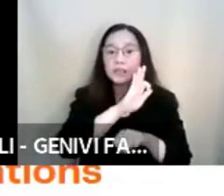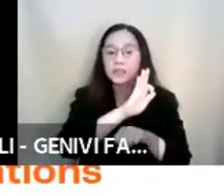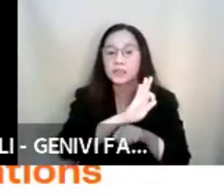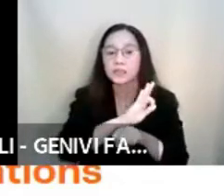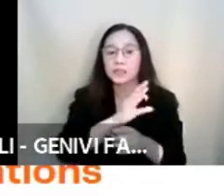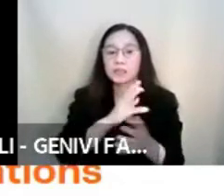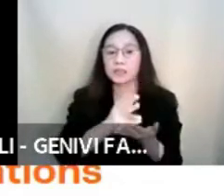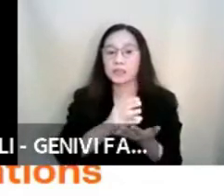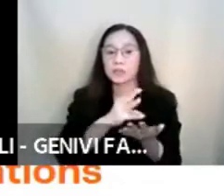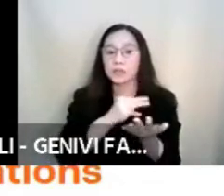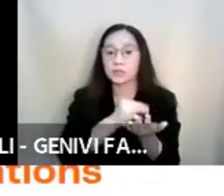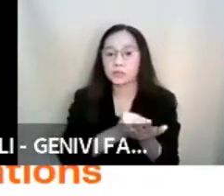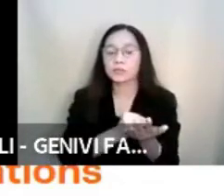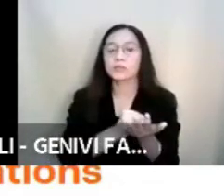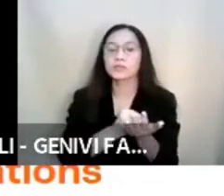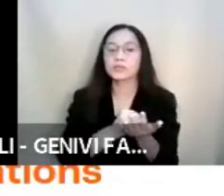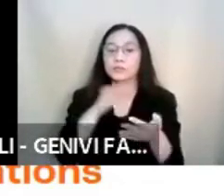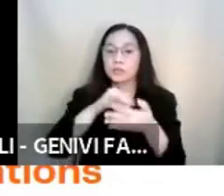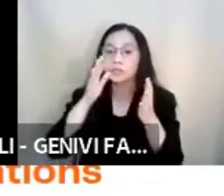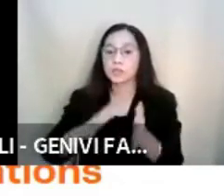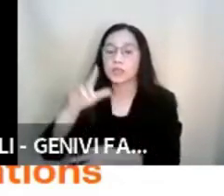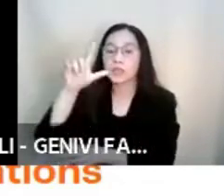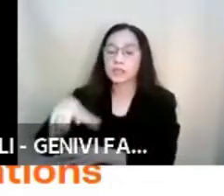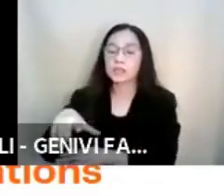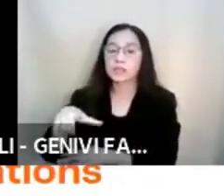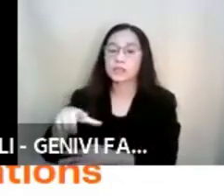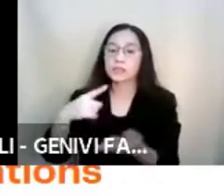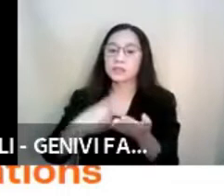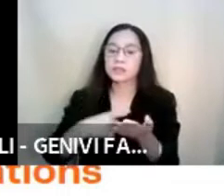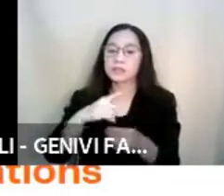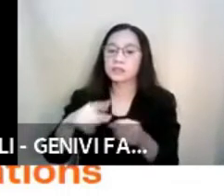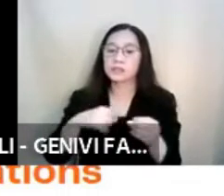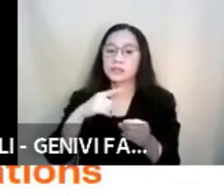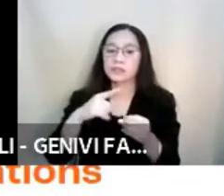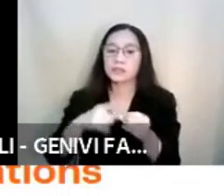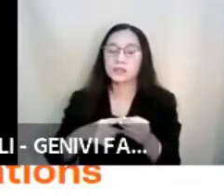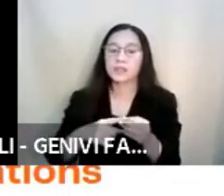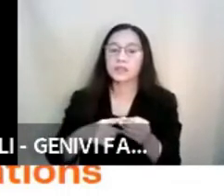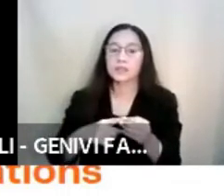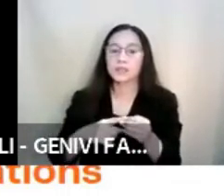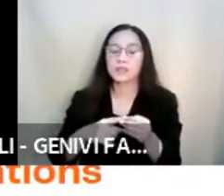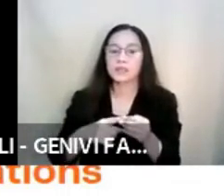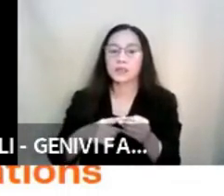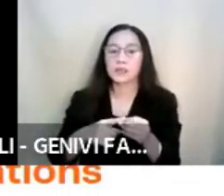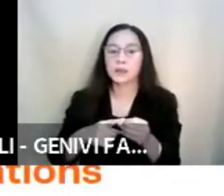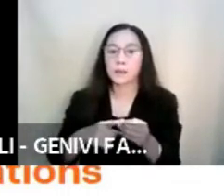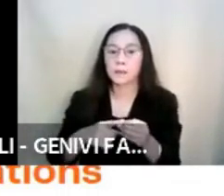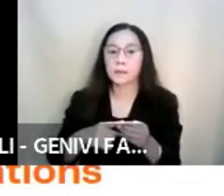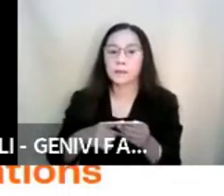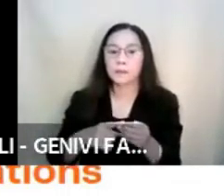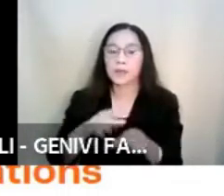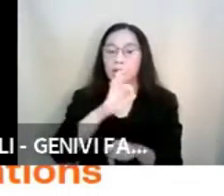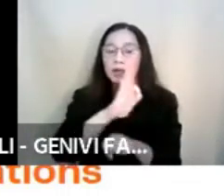our students. And later on, I will discuss details about the functional academics portion of this